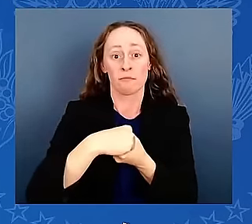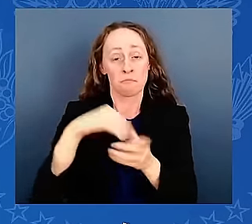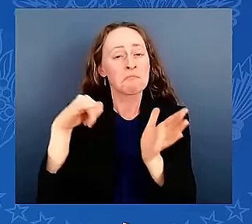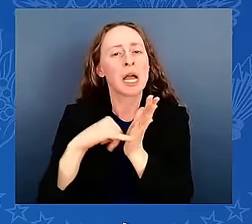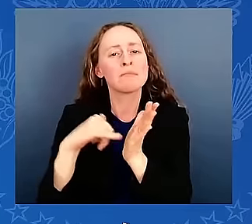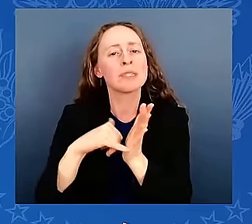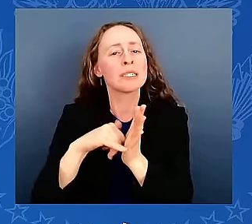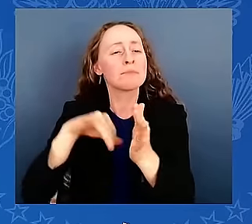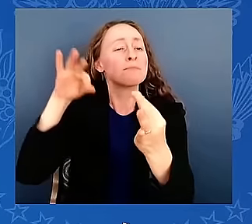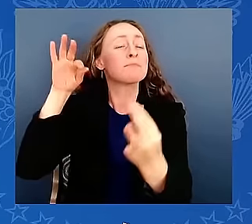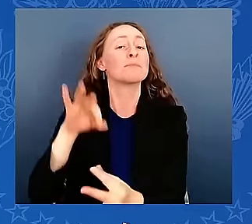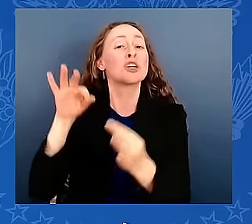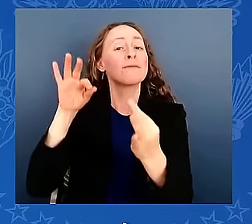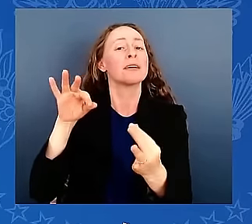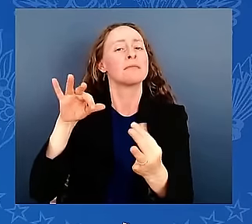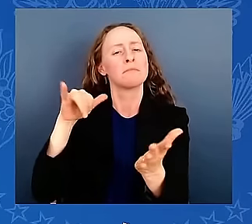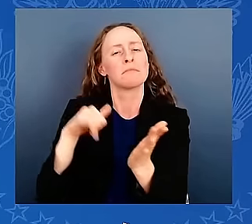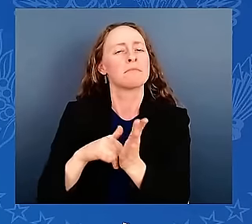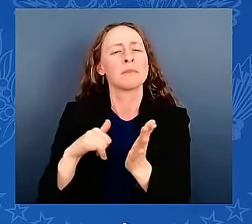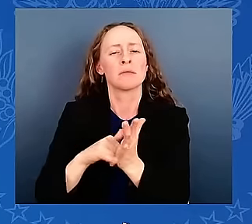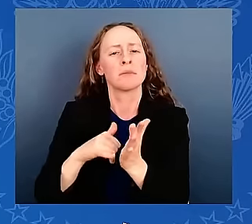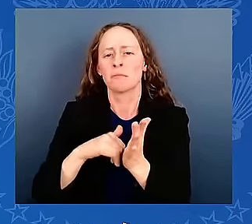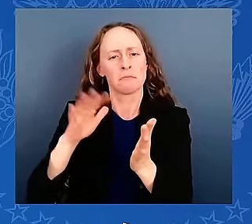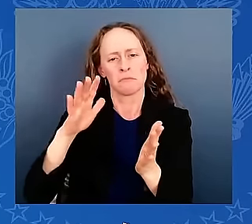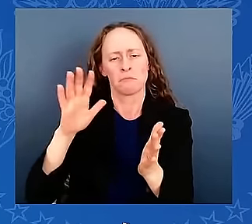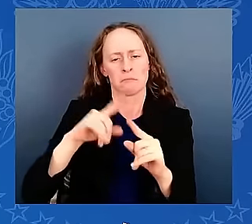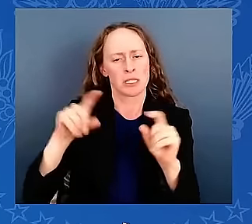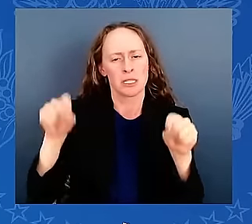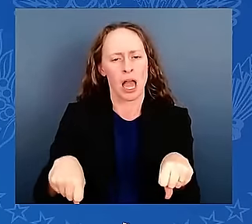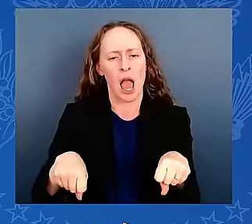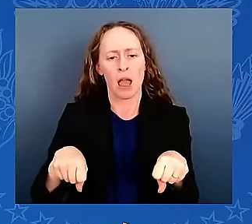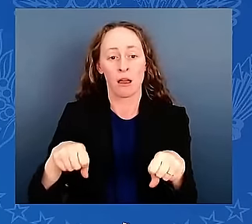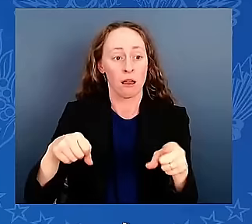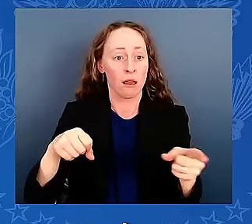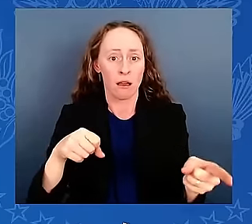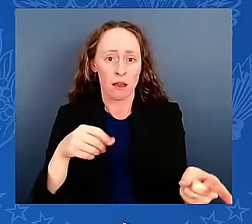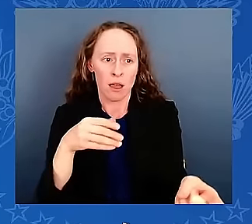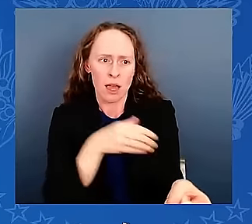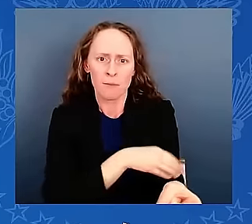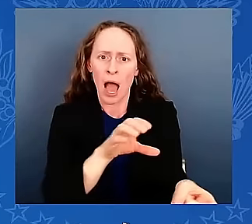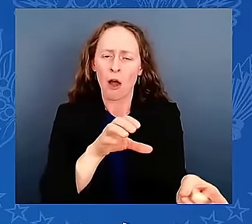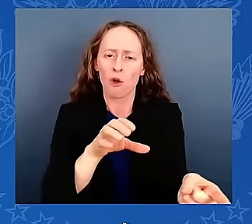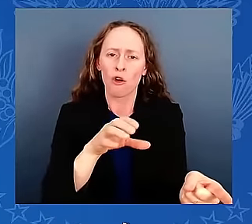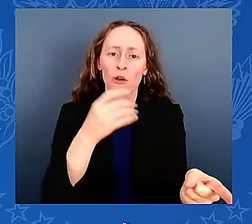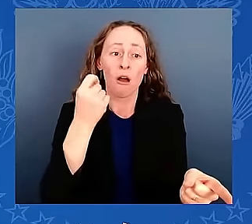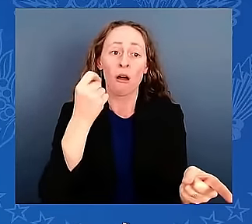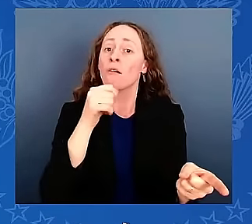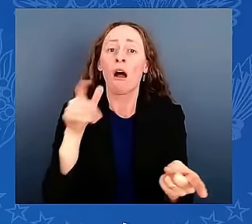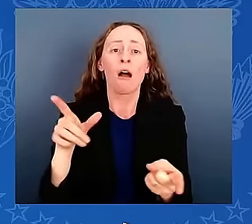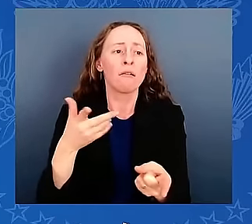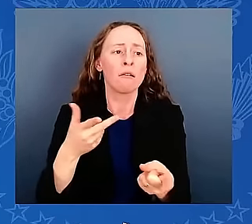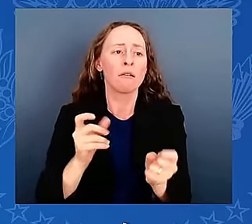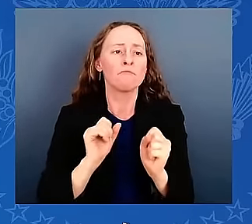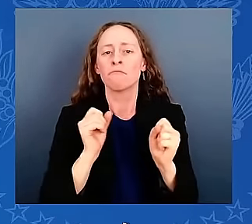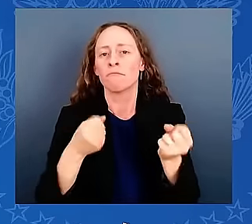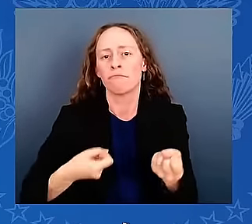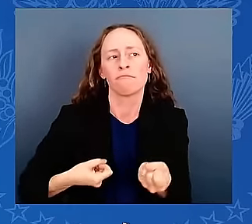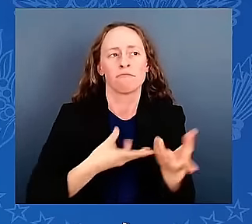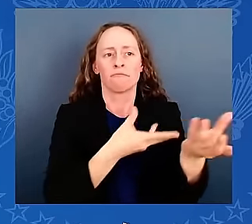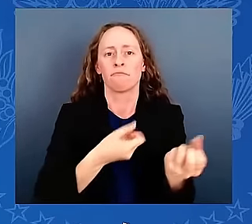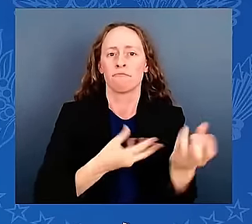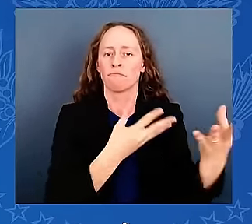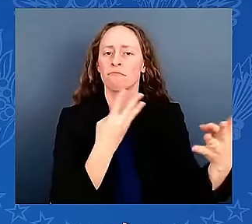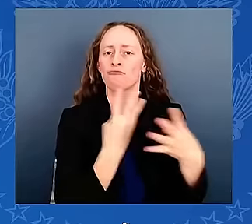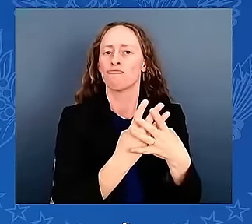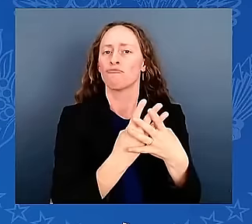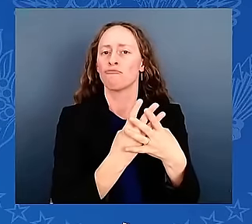not imprison. We're asking for leaders who don't shut the door on our face or drown out our rallying cries. And while there